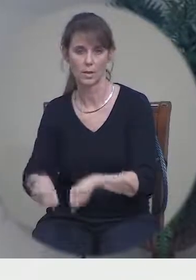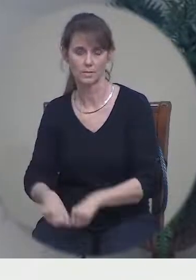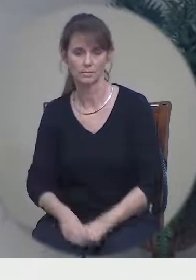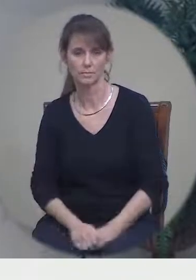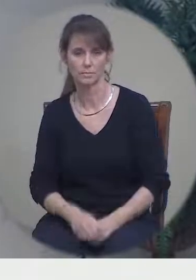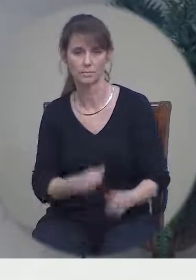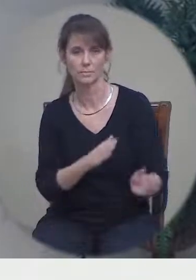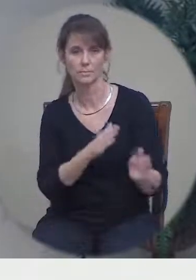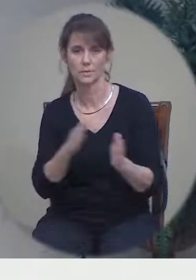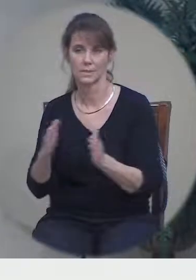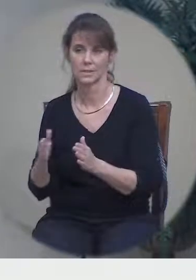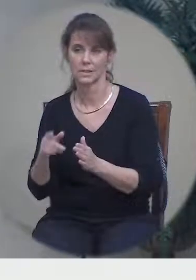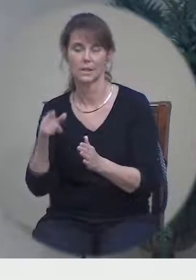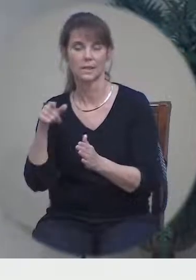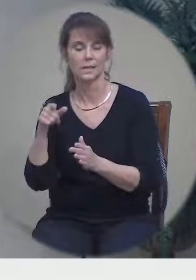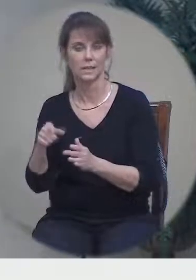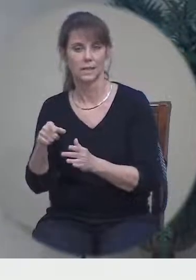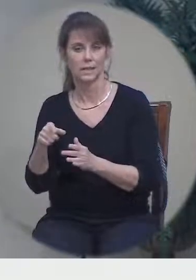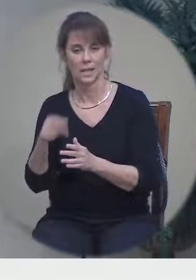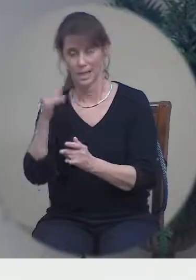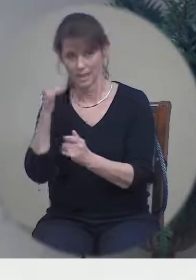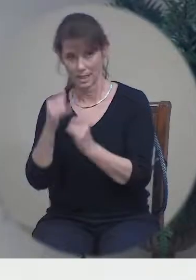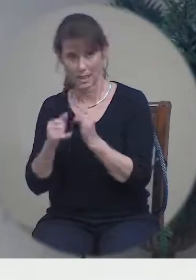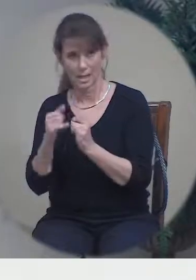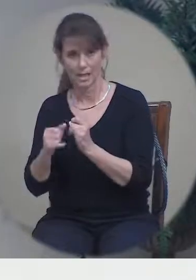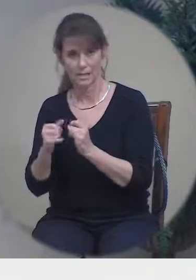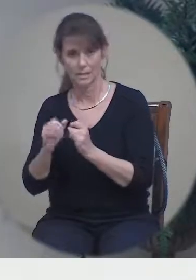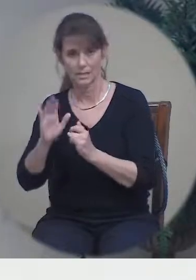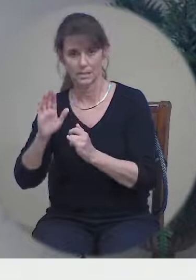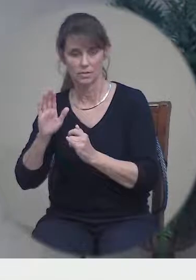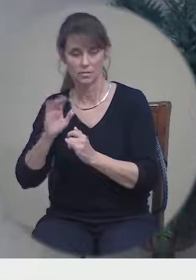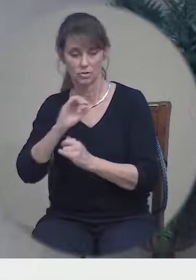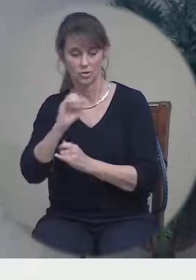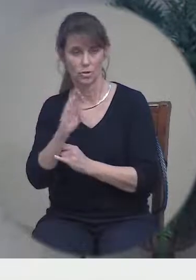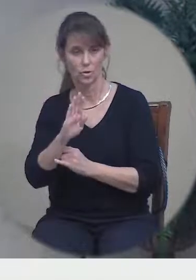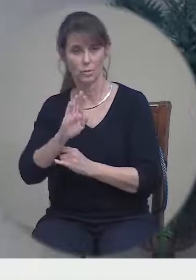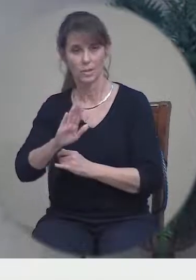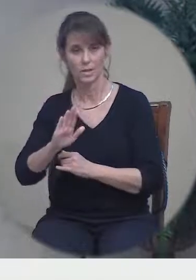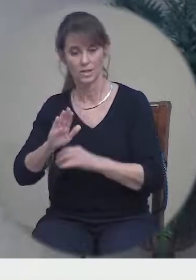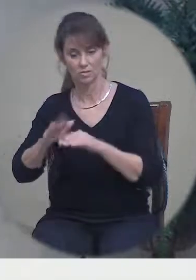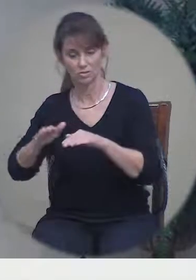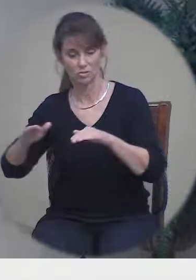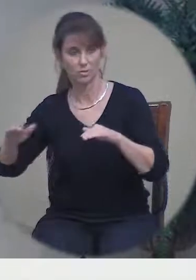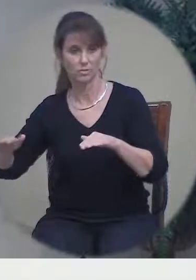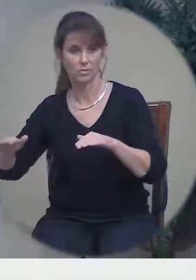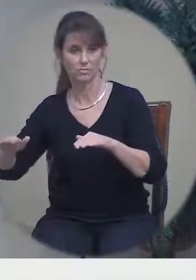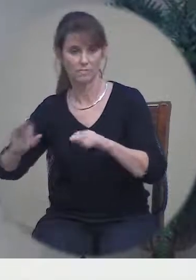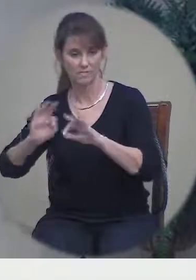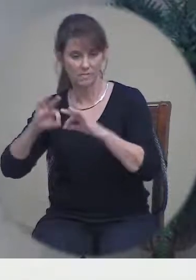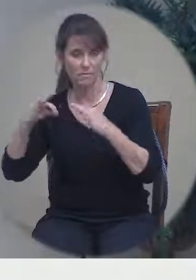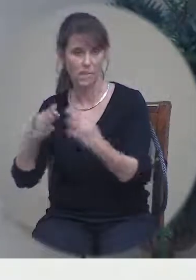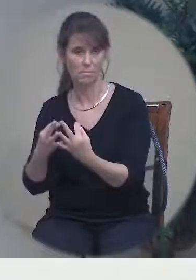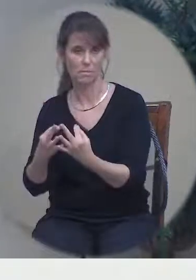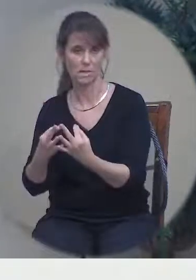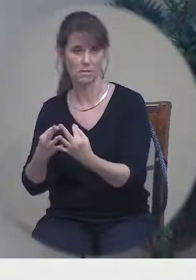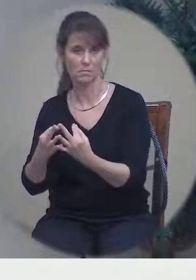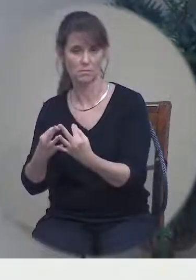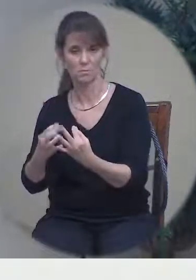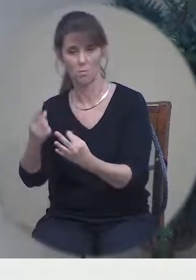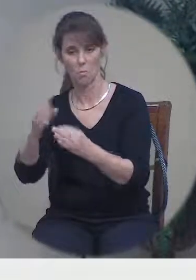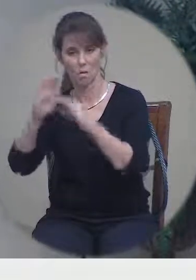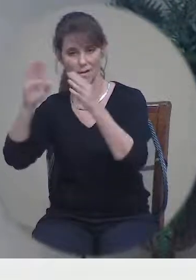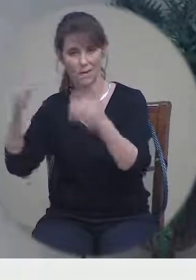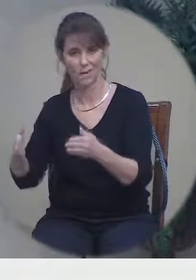his children were residing, and in the aftermath they were destroyed. Now, there's